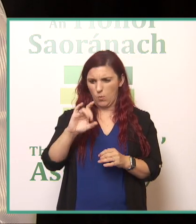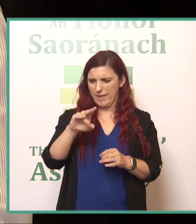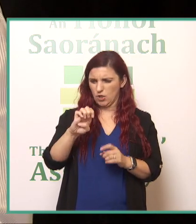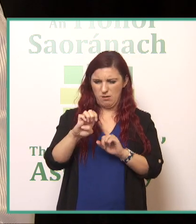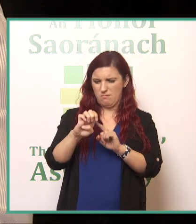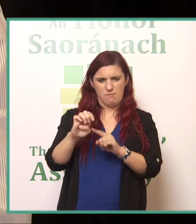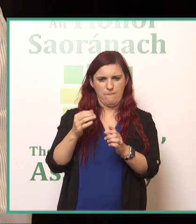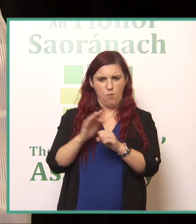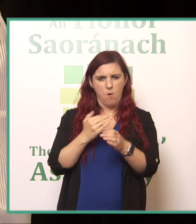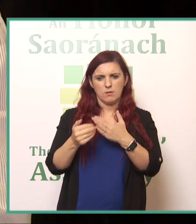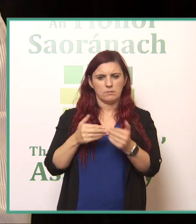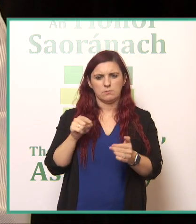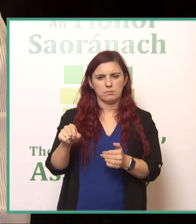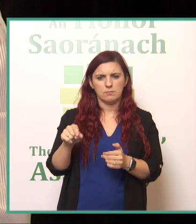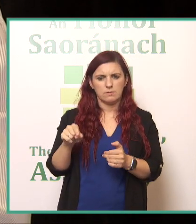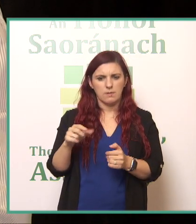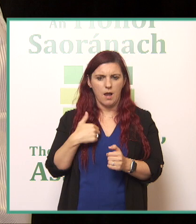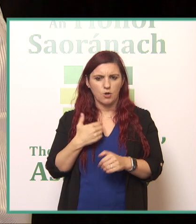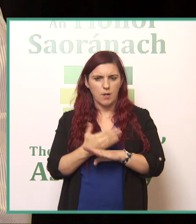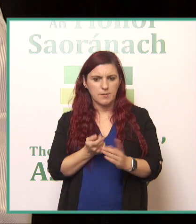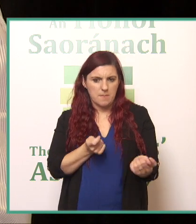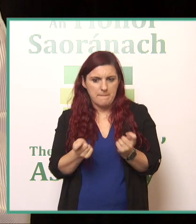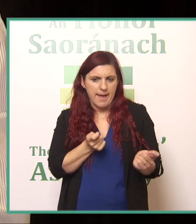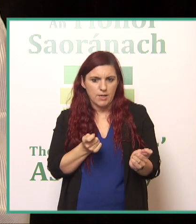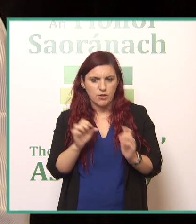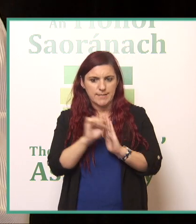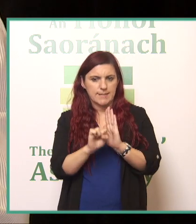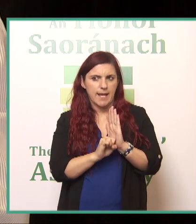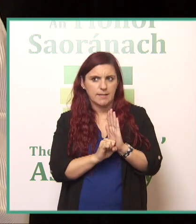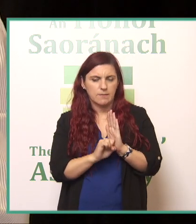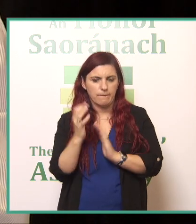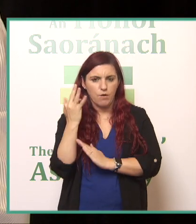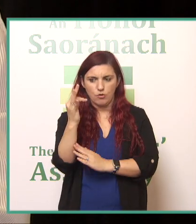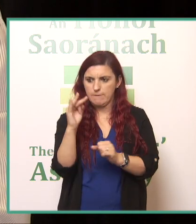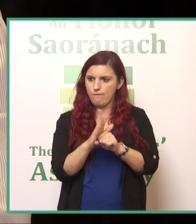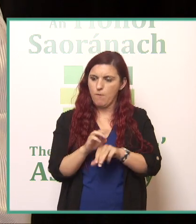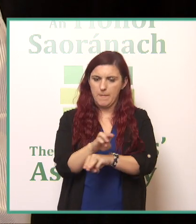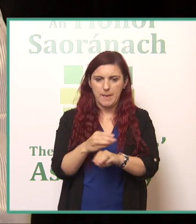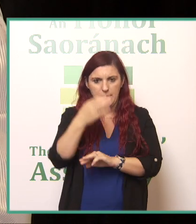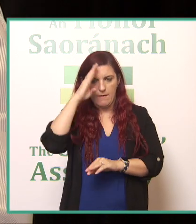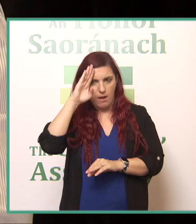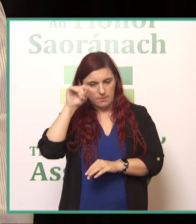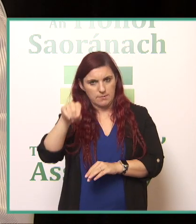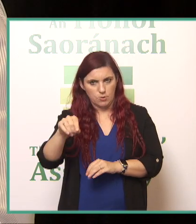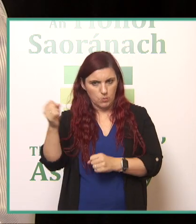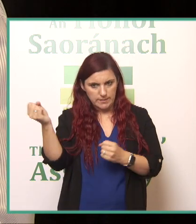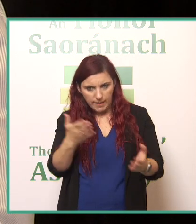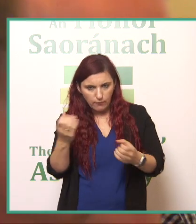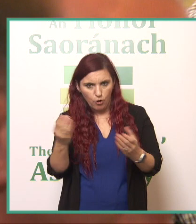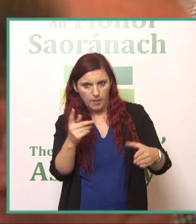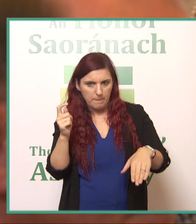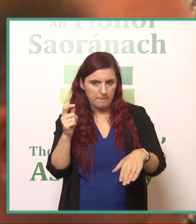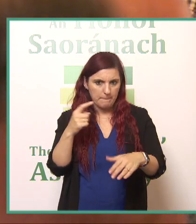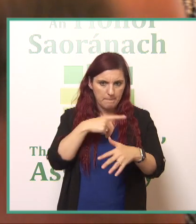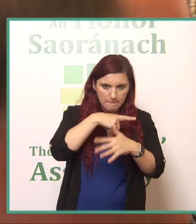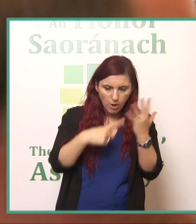And look, quite simply put, it's to manage the state forests on behalf of the people of Ireland, to deliver the multiple benefits